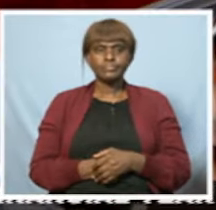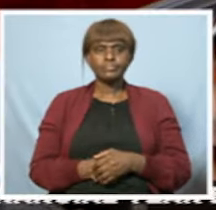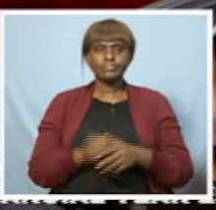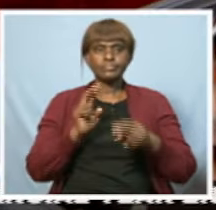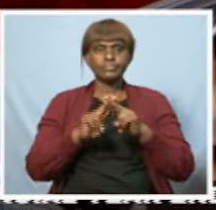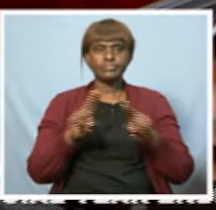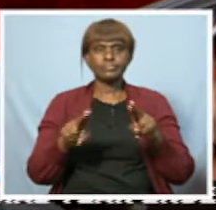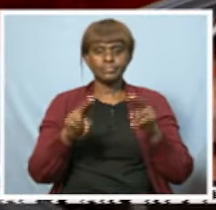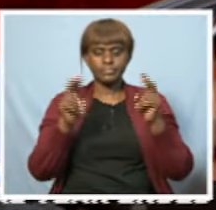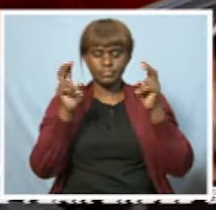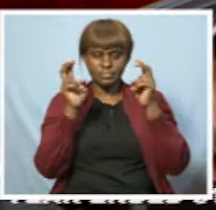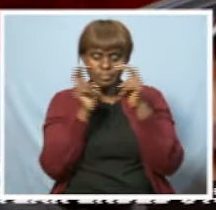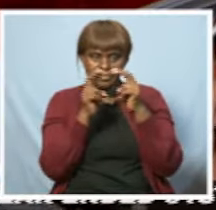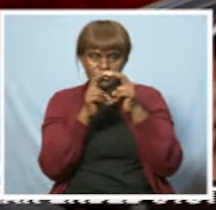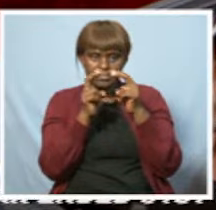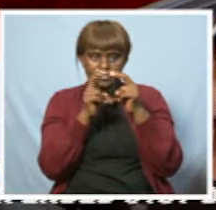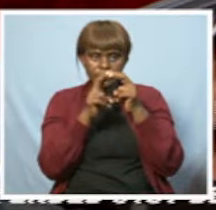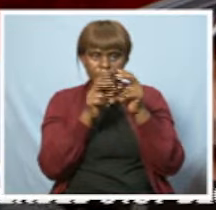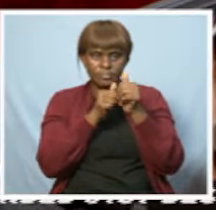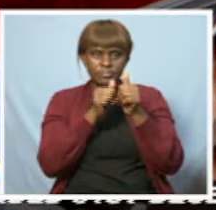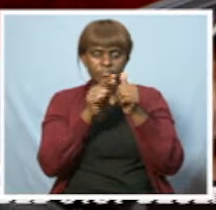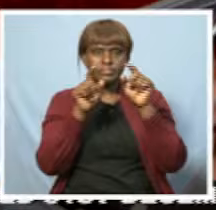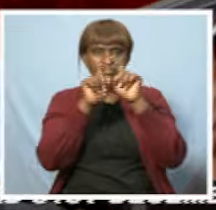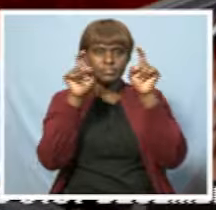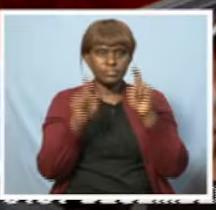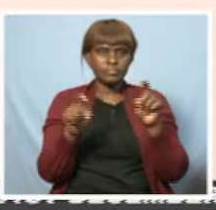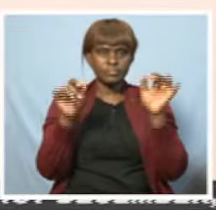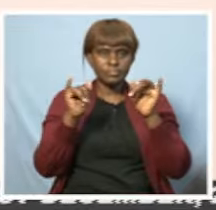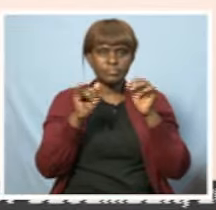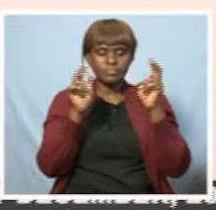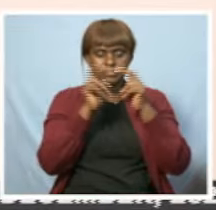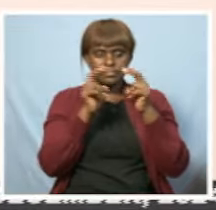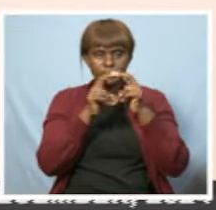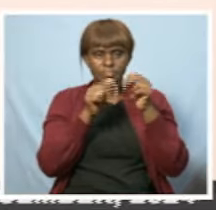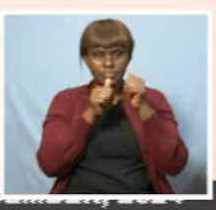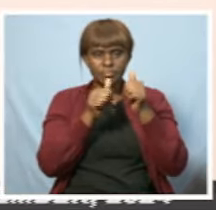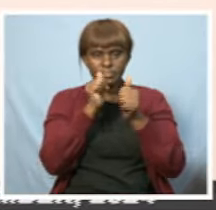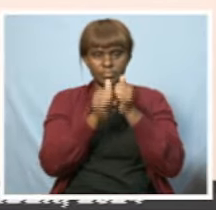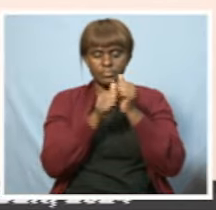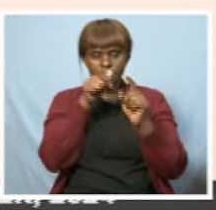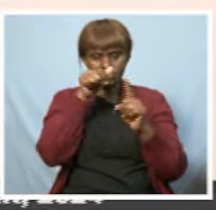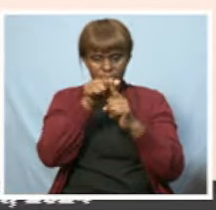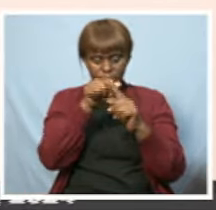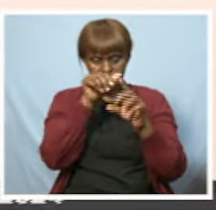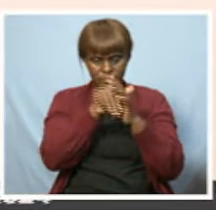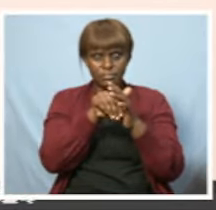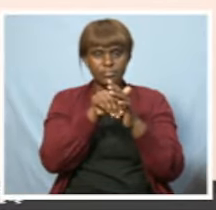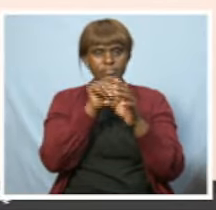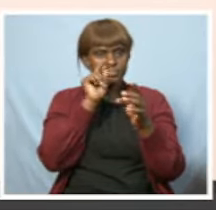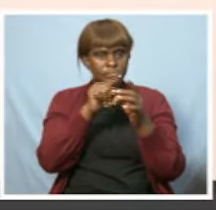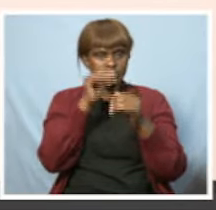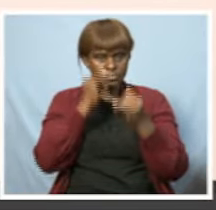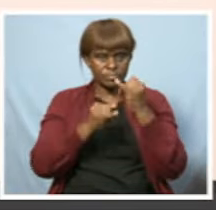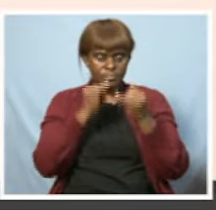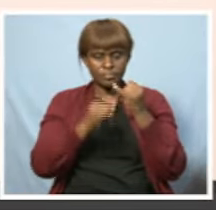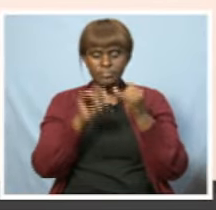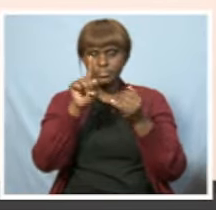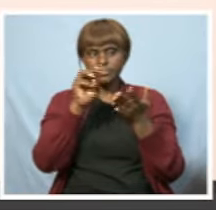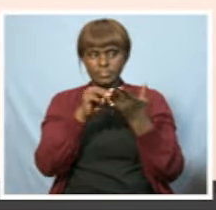Chair, the contract value. As per this certificate. Yes, the contract value which is captured in the certificate of completion is